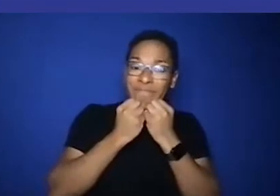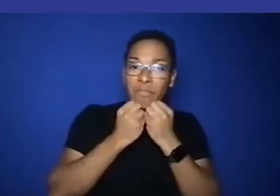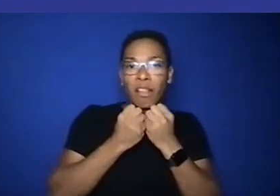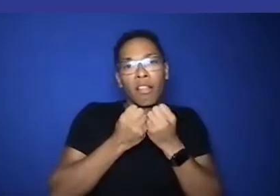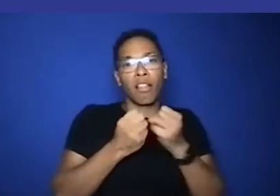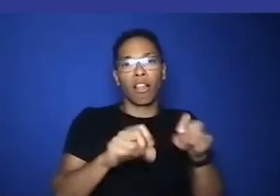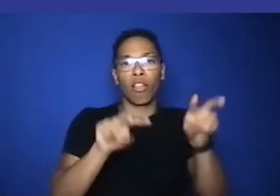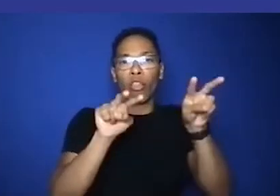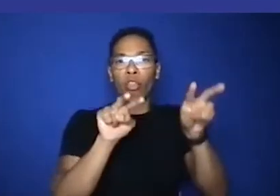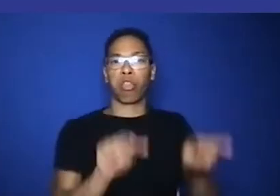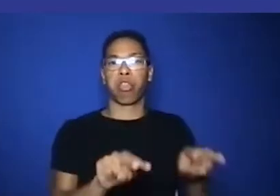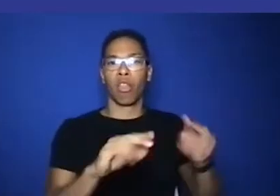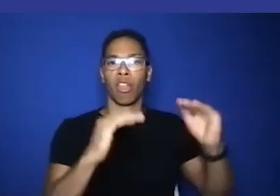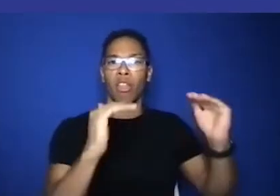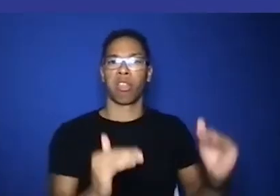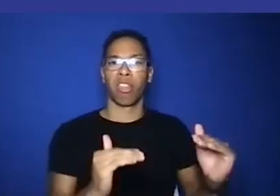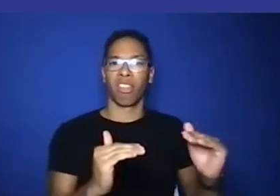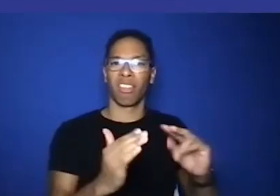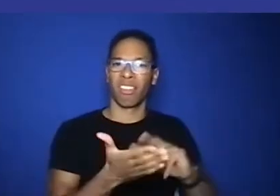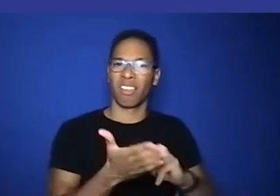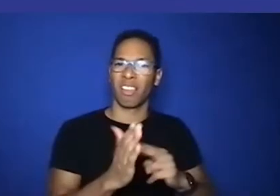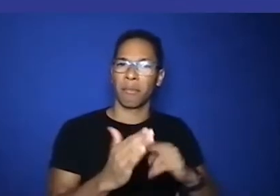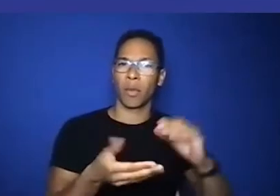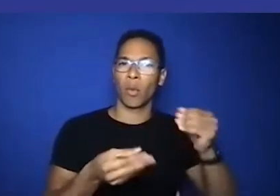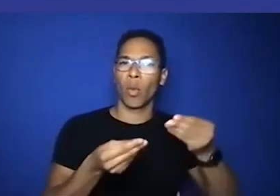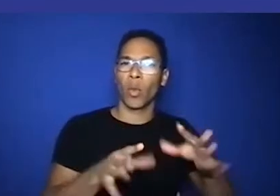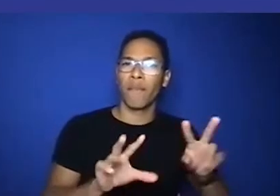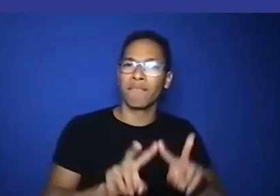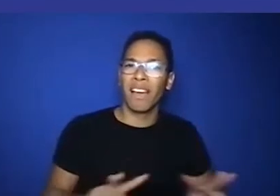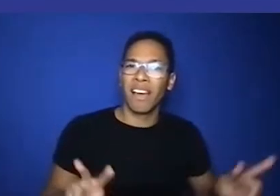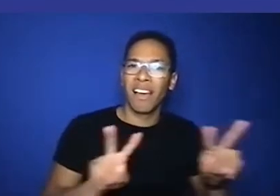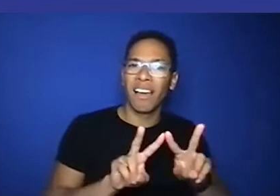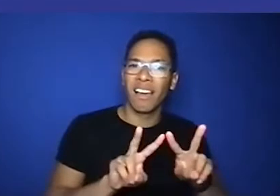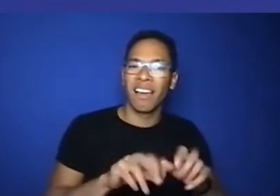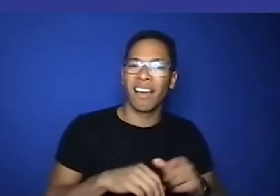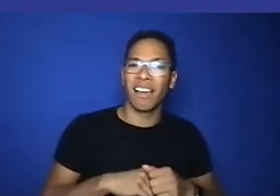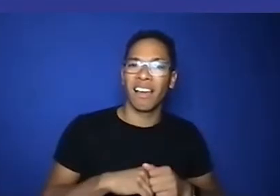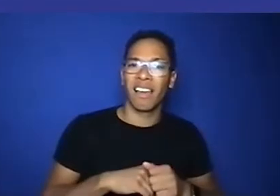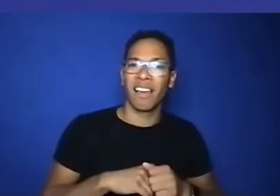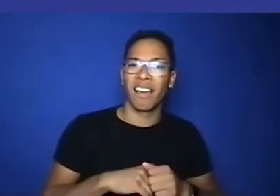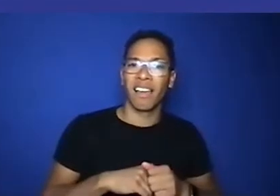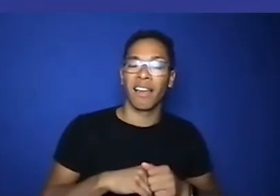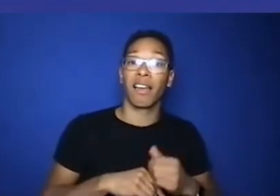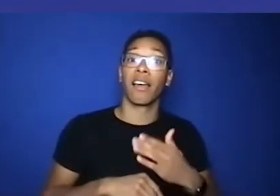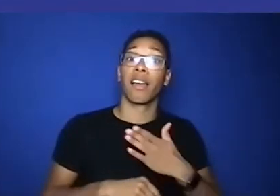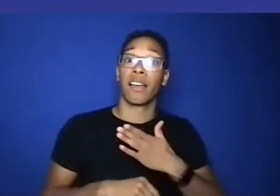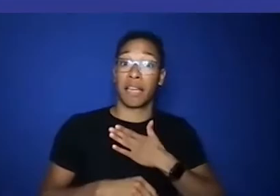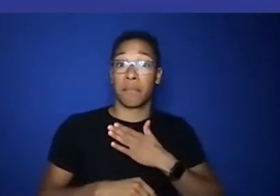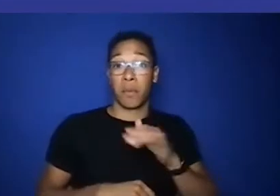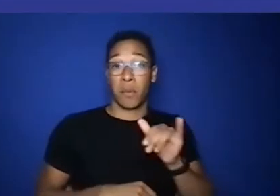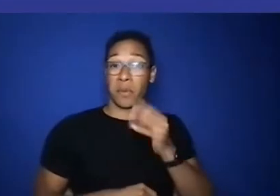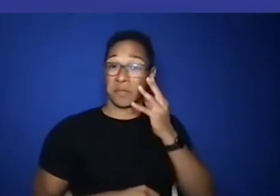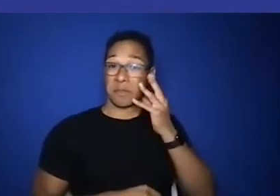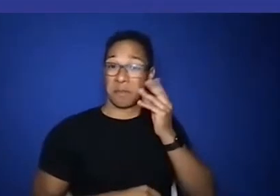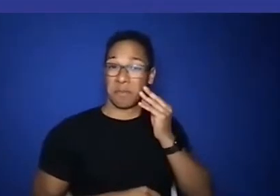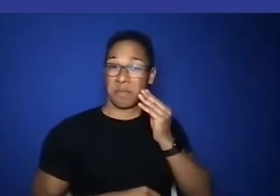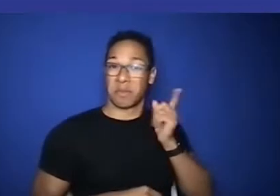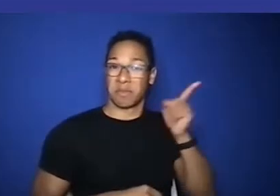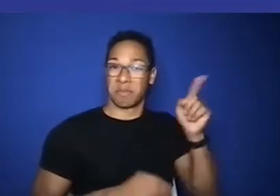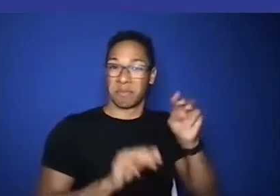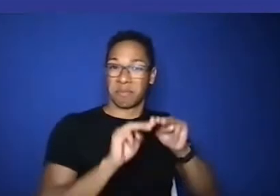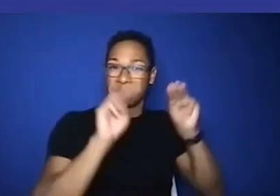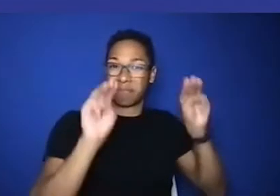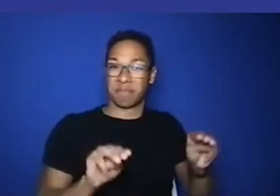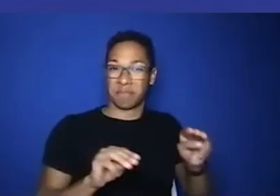And I guess where I'm going with this is also an experience at the Field Museum. I